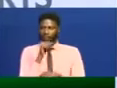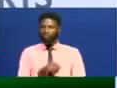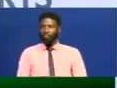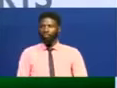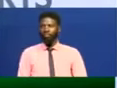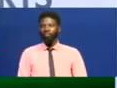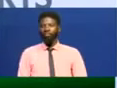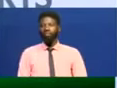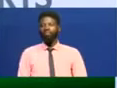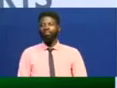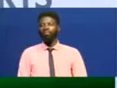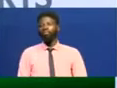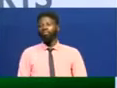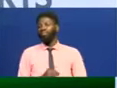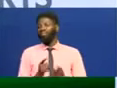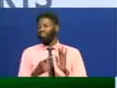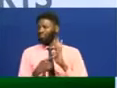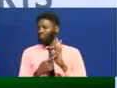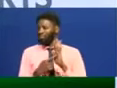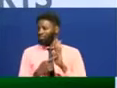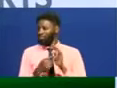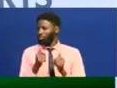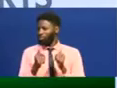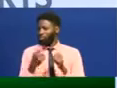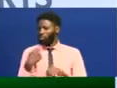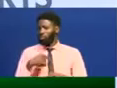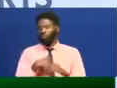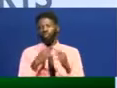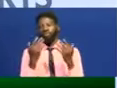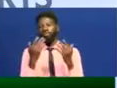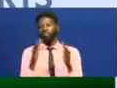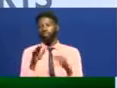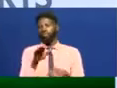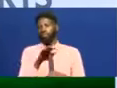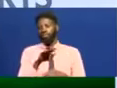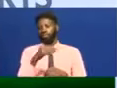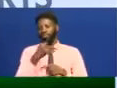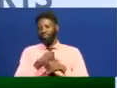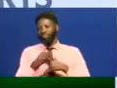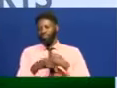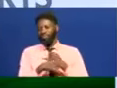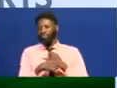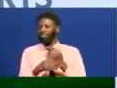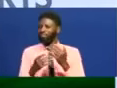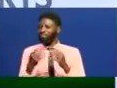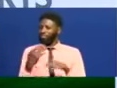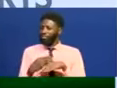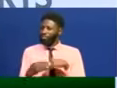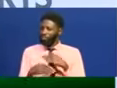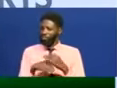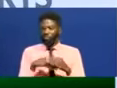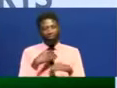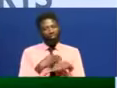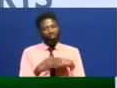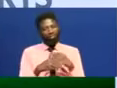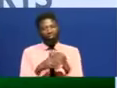the targets we have set for next year is to complete our journey around infrastructure and to